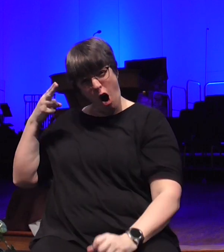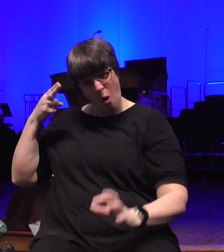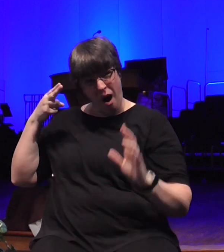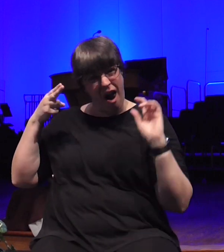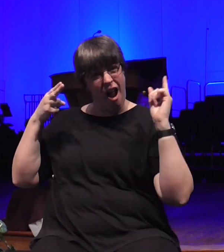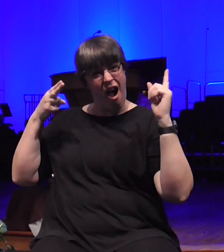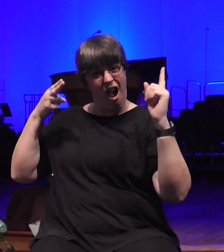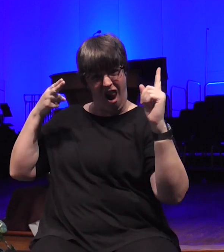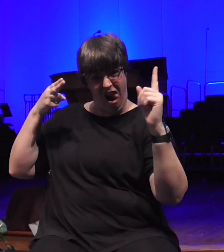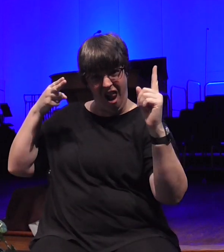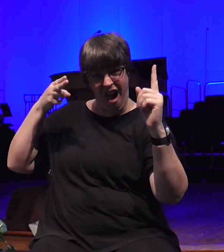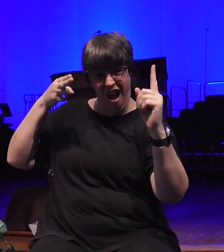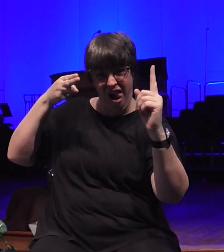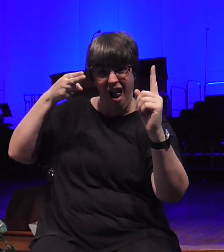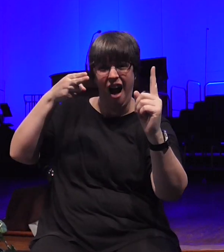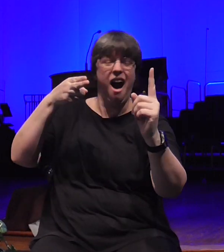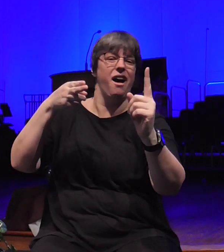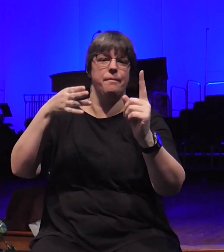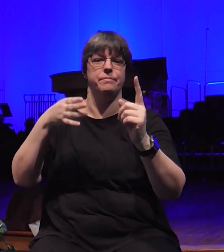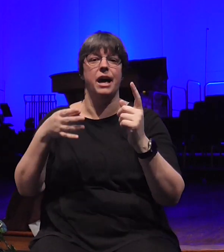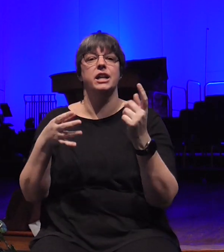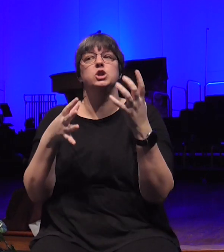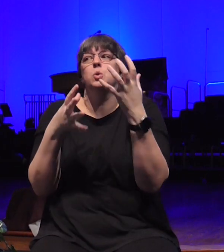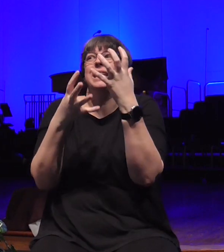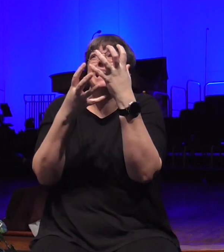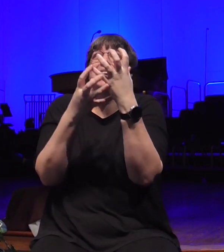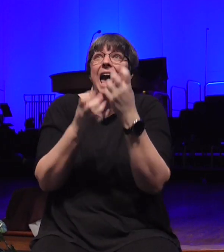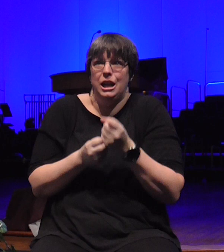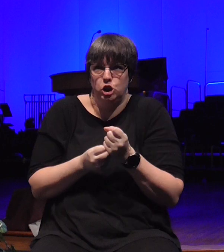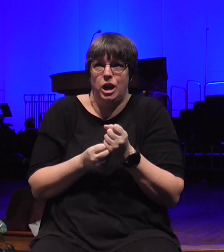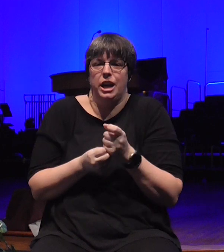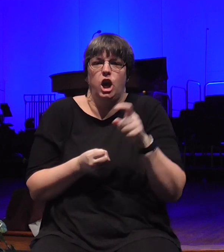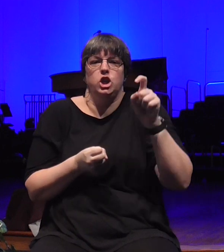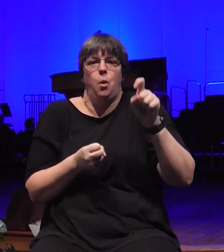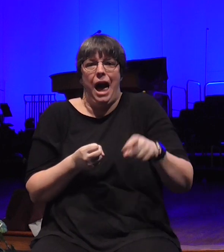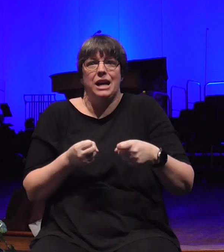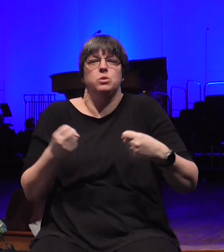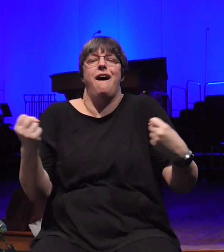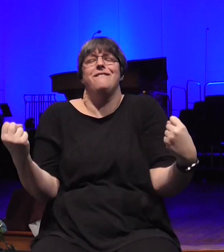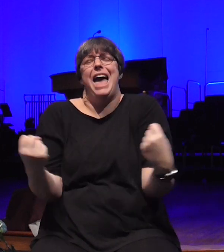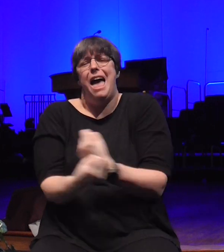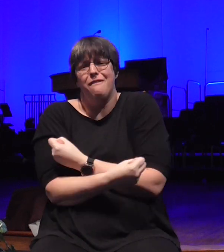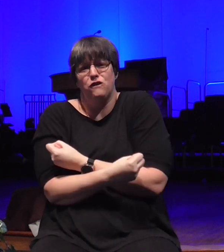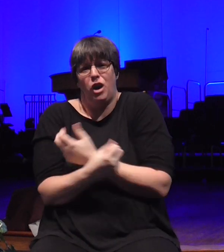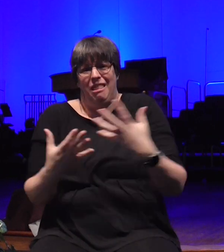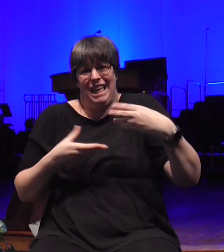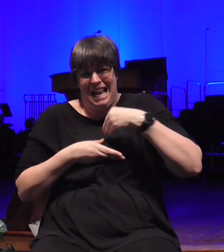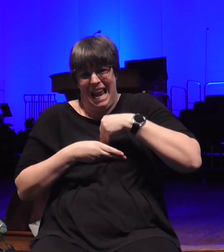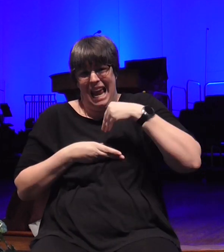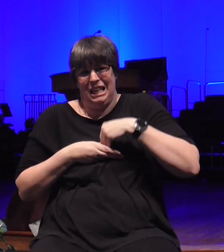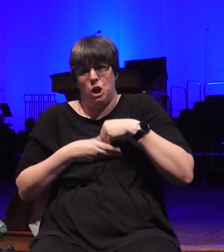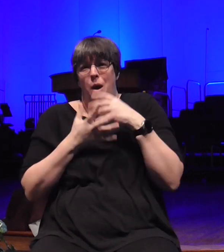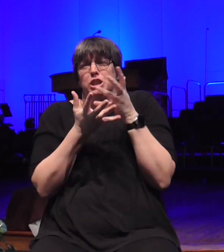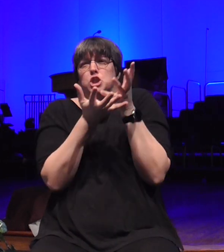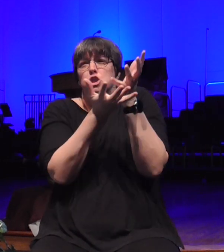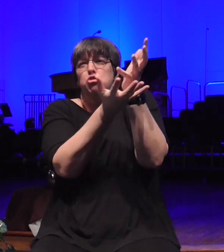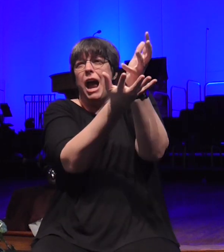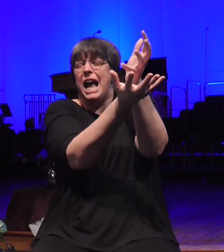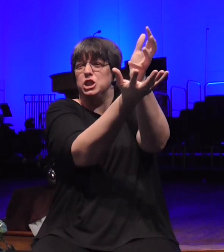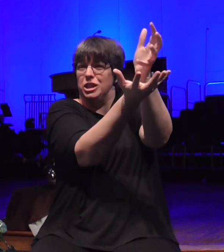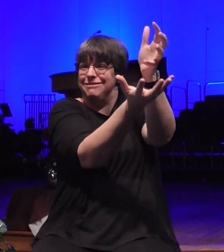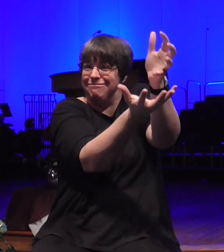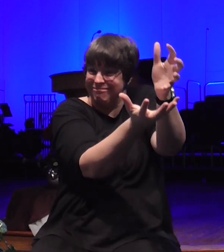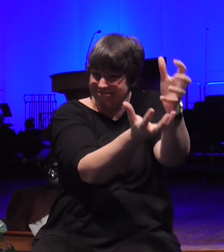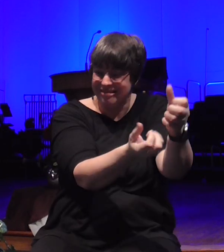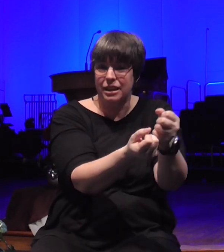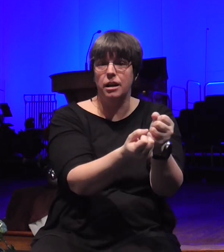of you. And to catch this one, you had to pour everything you had into it and stretch as far as you could. After a